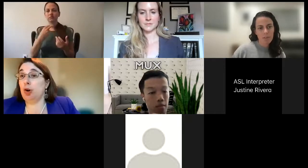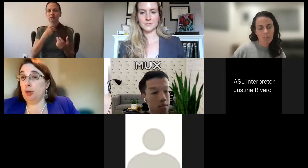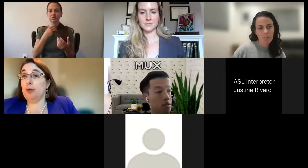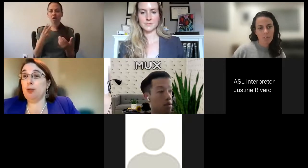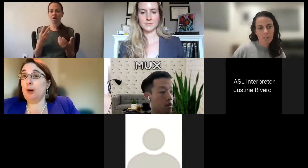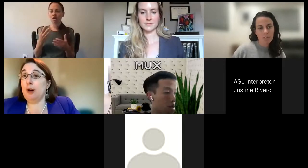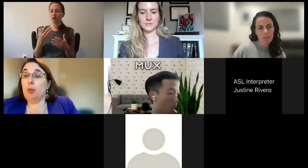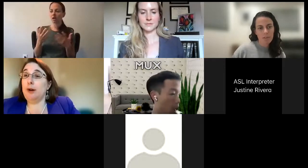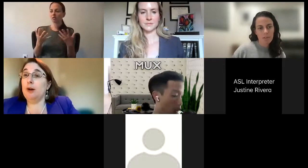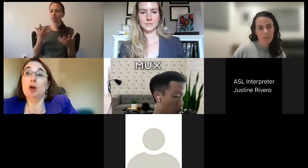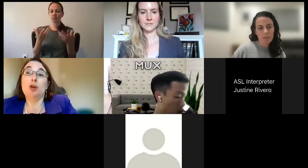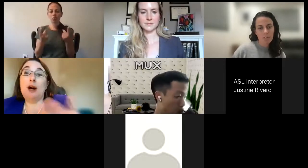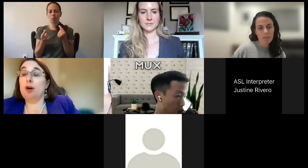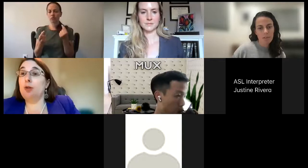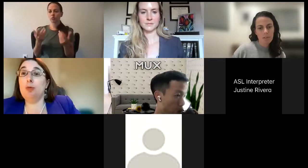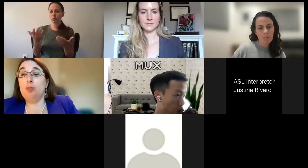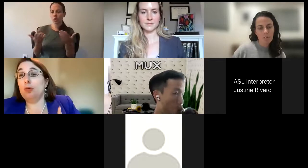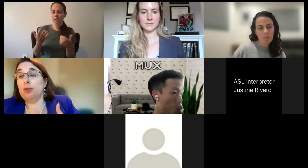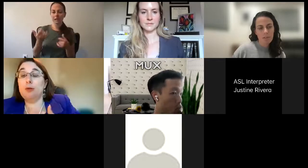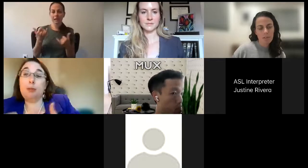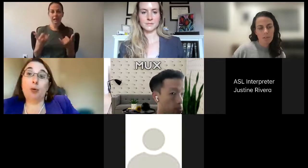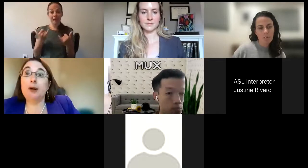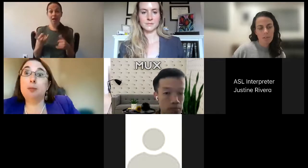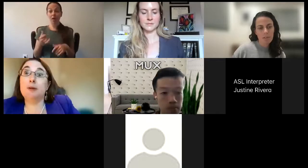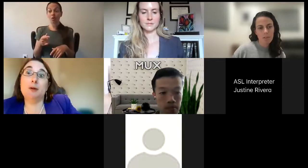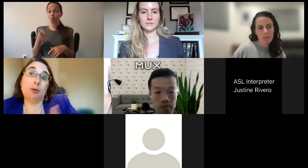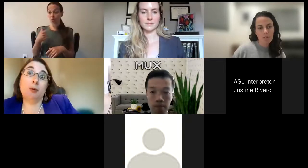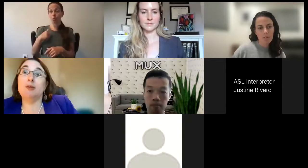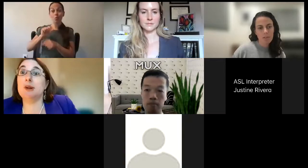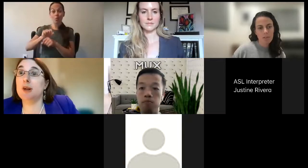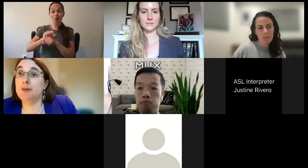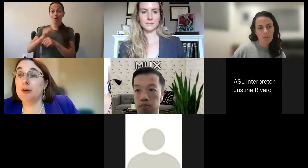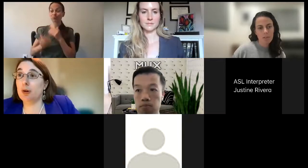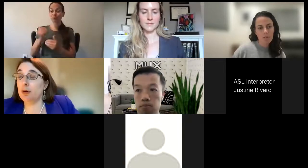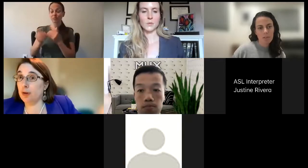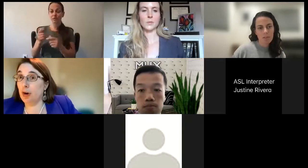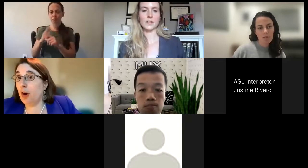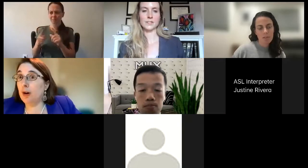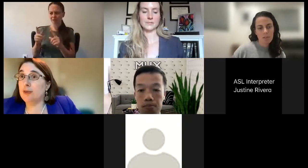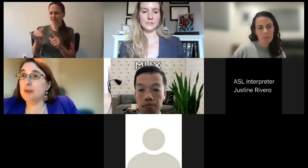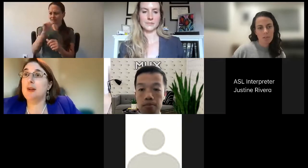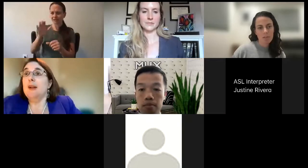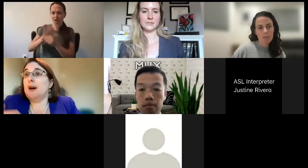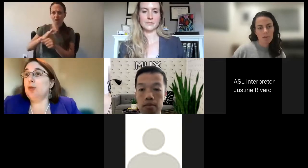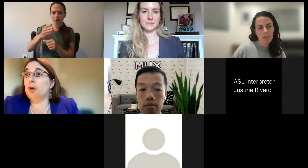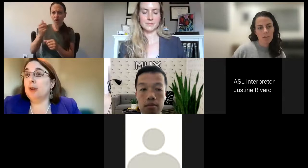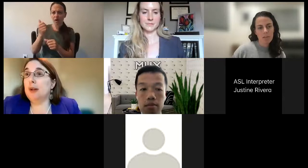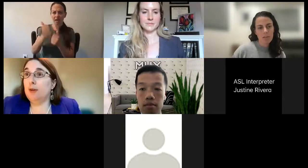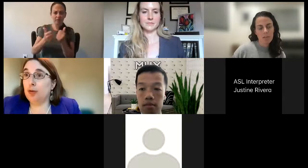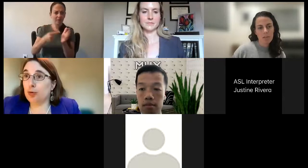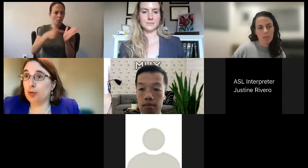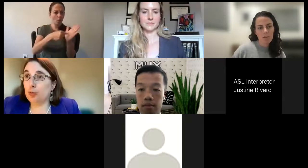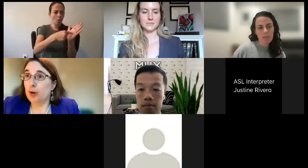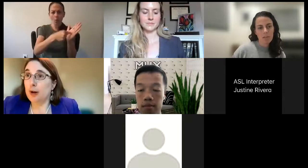and a hard place, right? Where now you're employed, but the employment's not covering all your costs, and now you don't get any